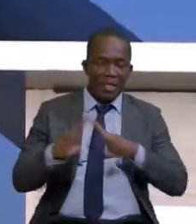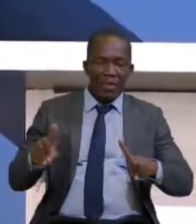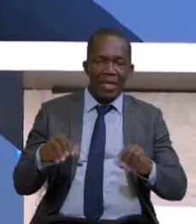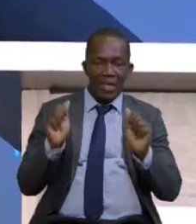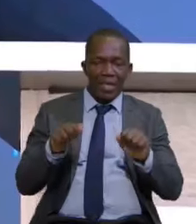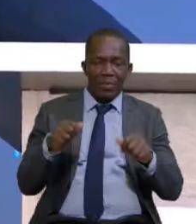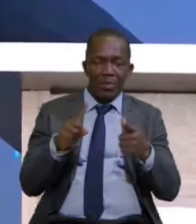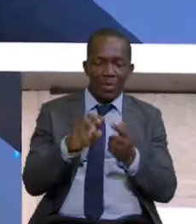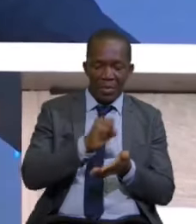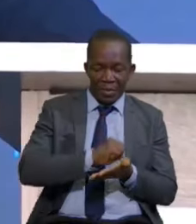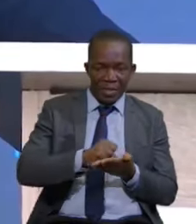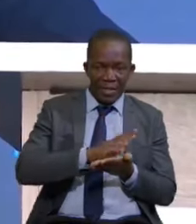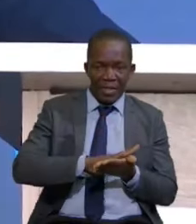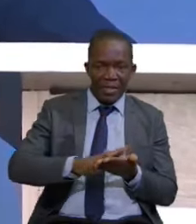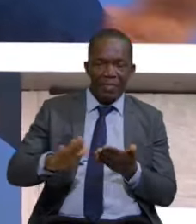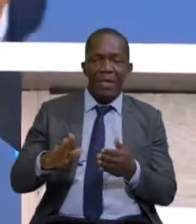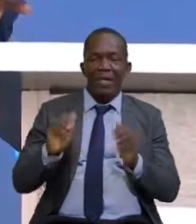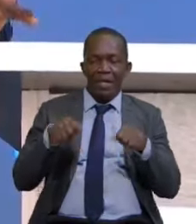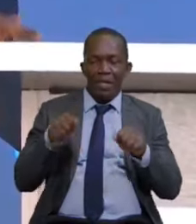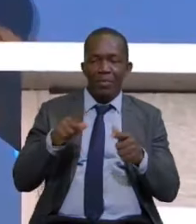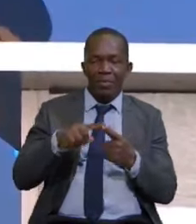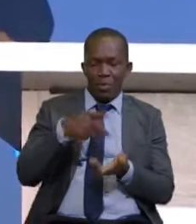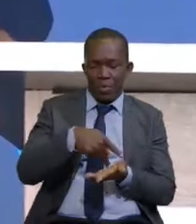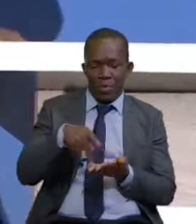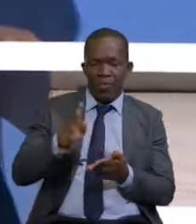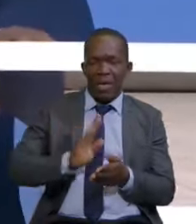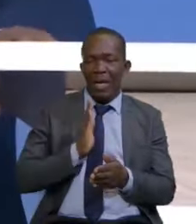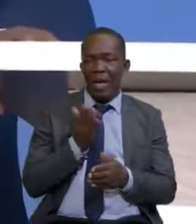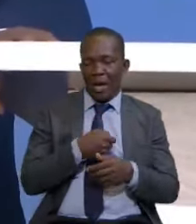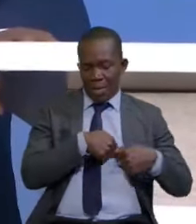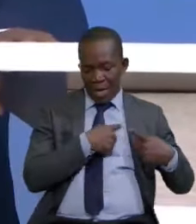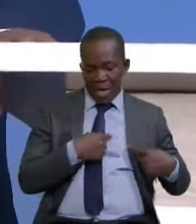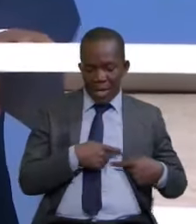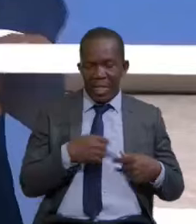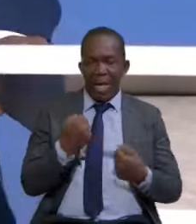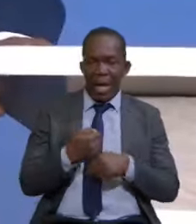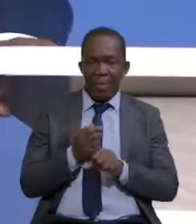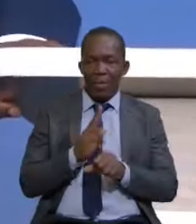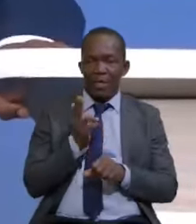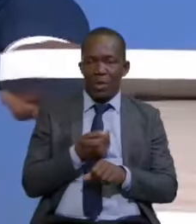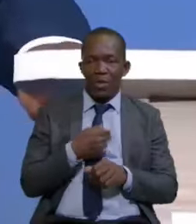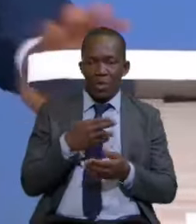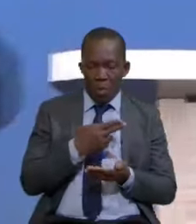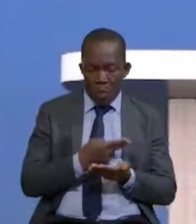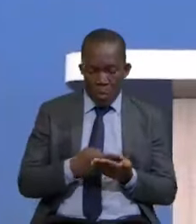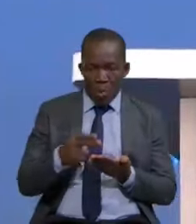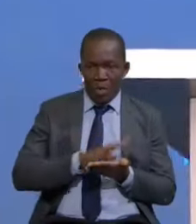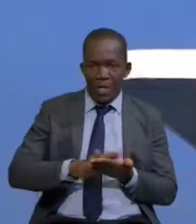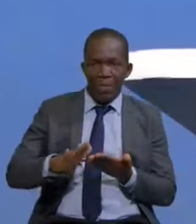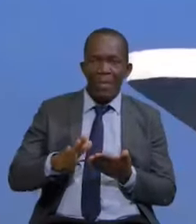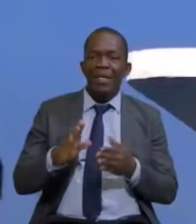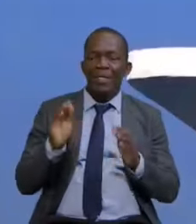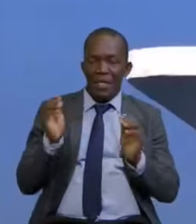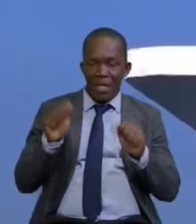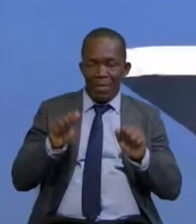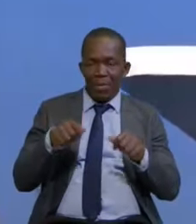our heart, is able to make us holy, is able to energize us, is able to empower us,